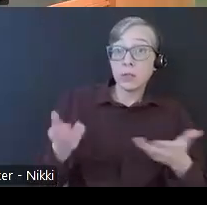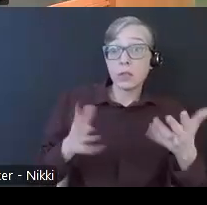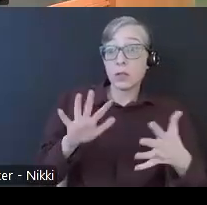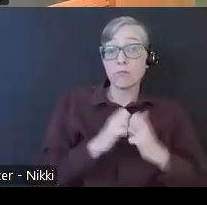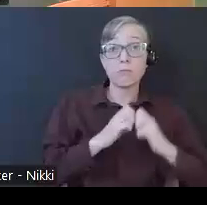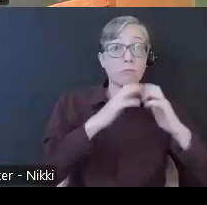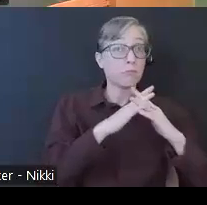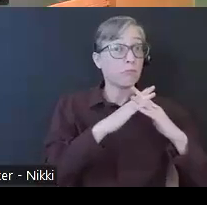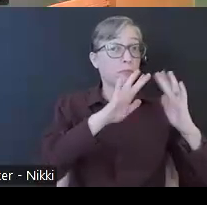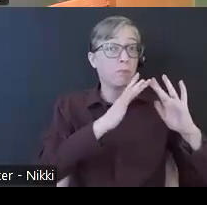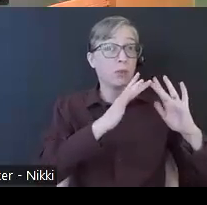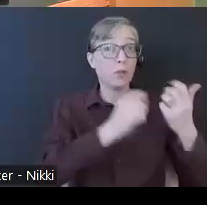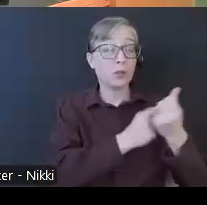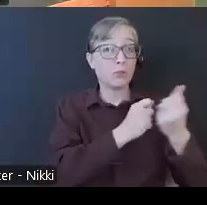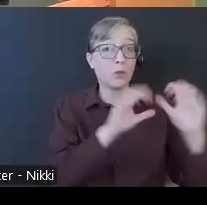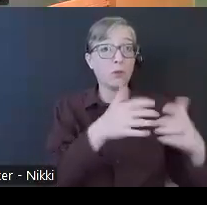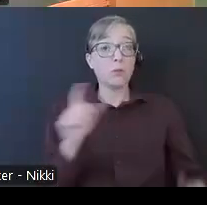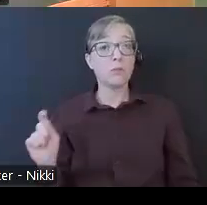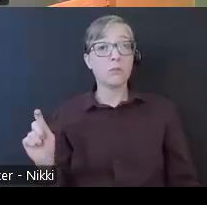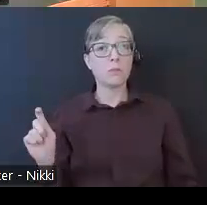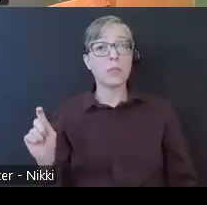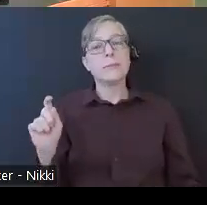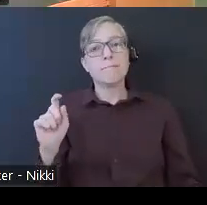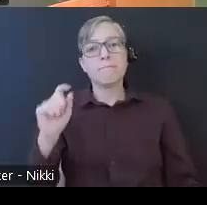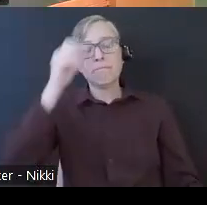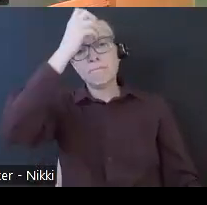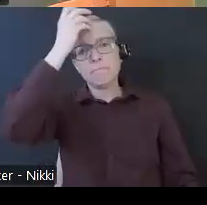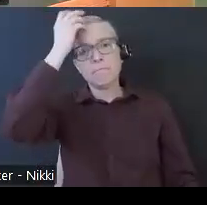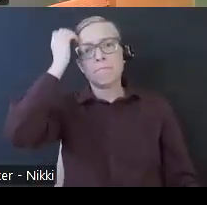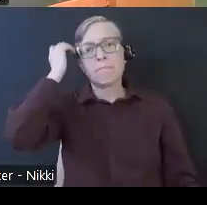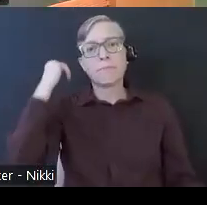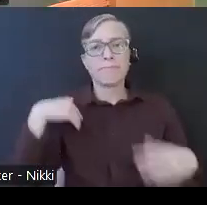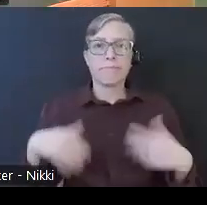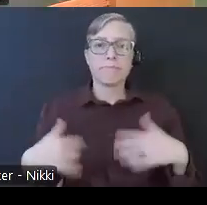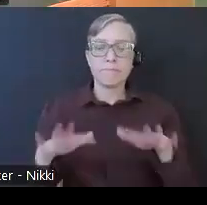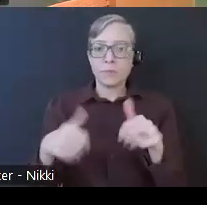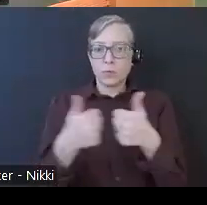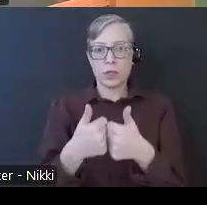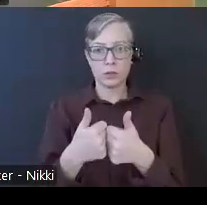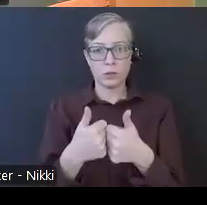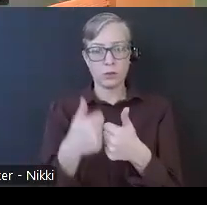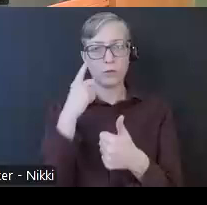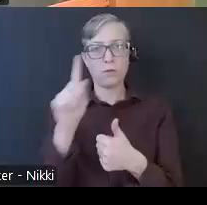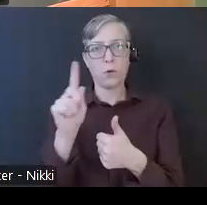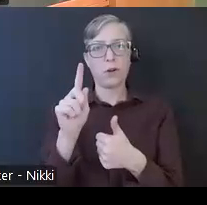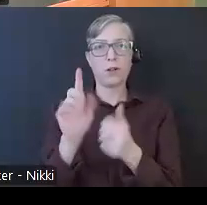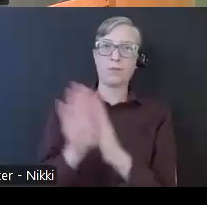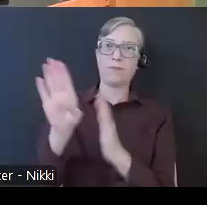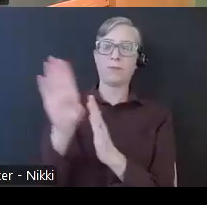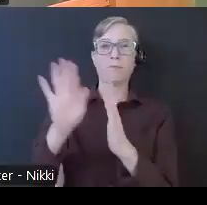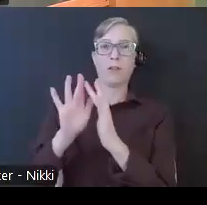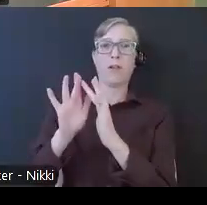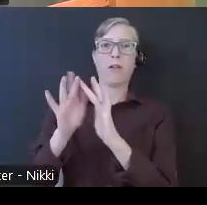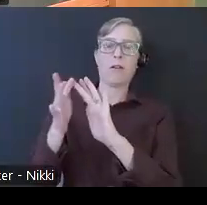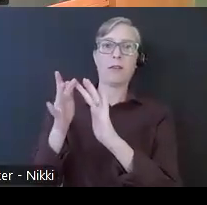Any experience with? It's very challenging to to build an online community and to maintain